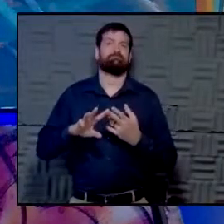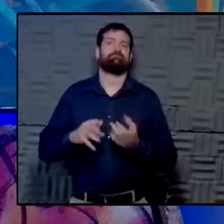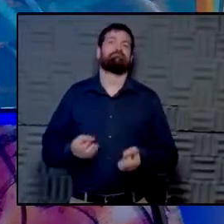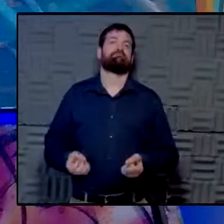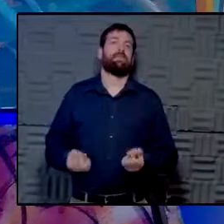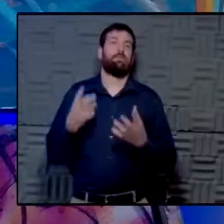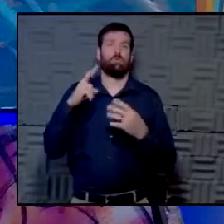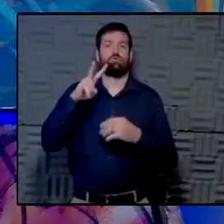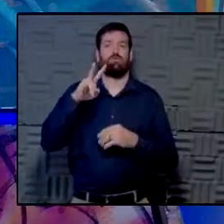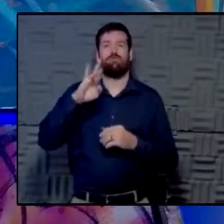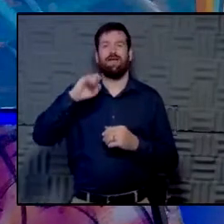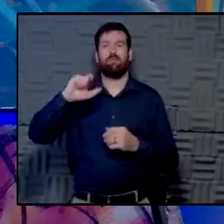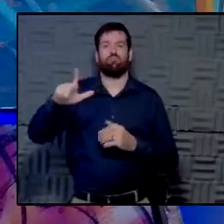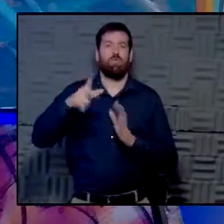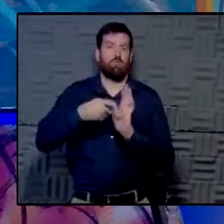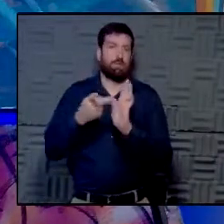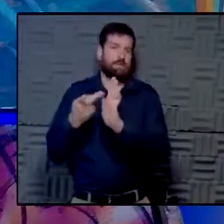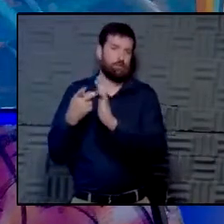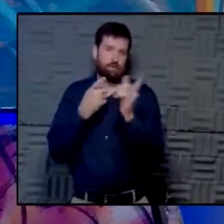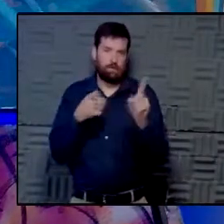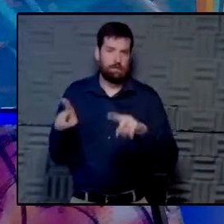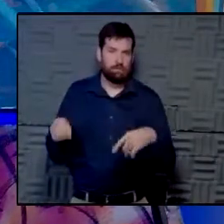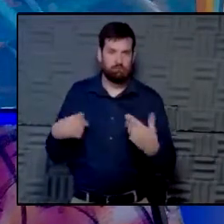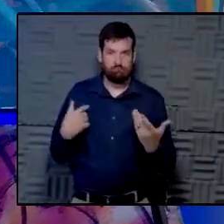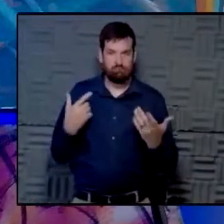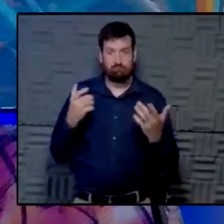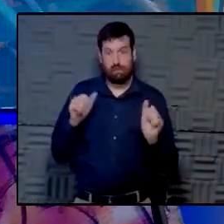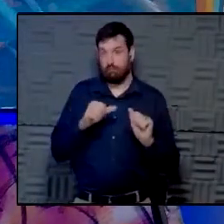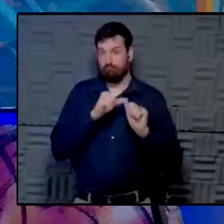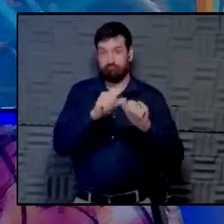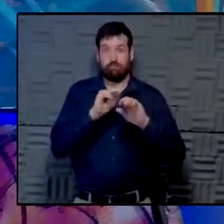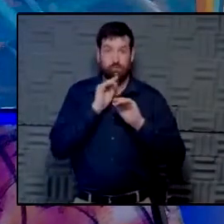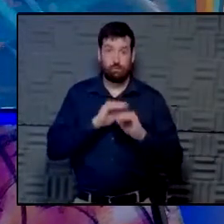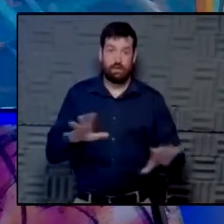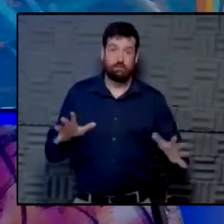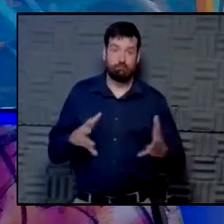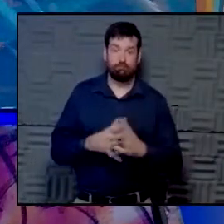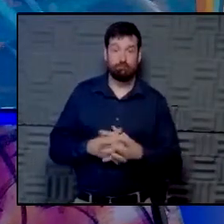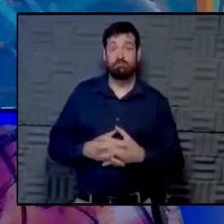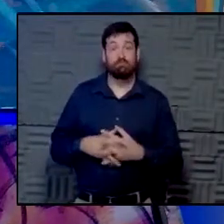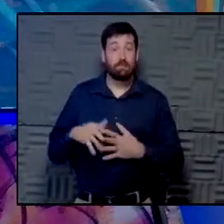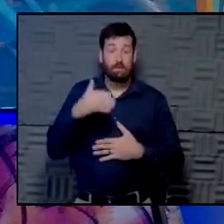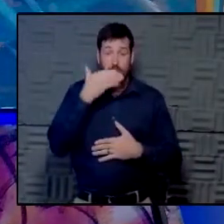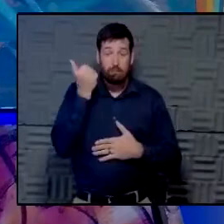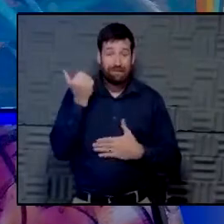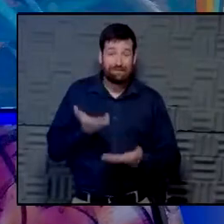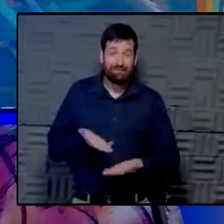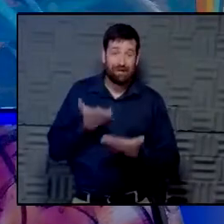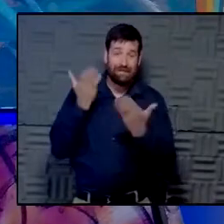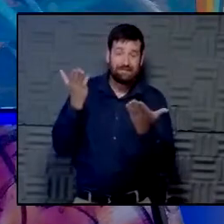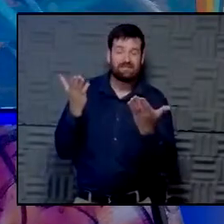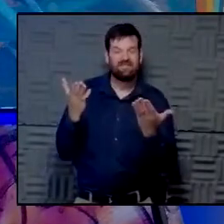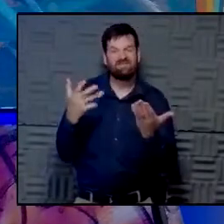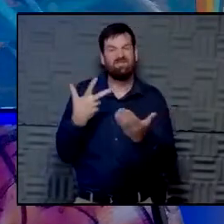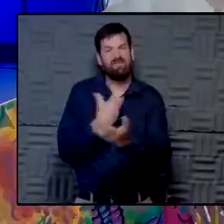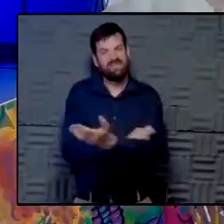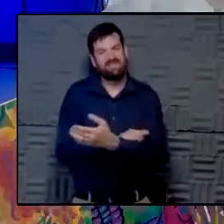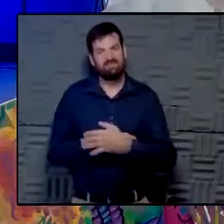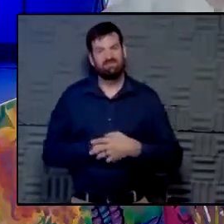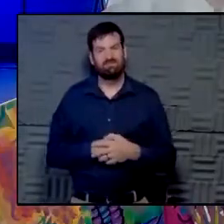how much viral replication is going on, so that you can continue to spread it to others. So the best advice is to really to get